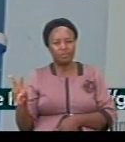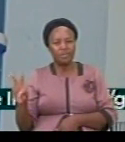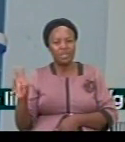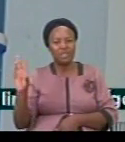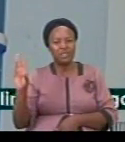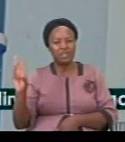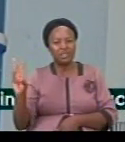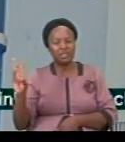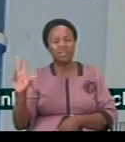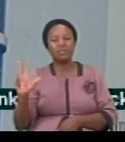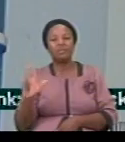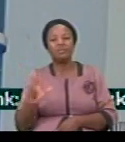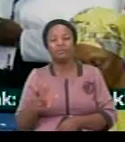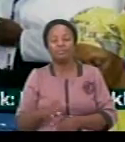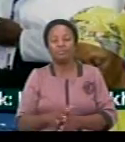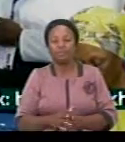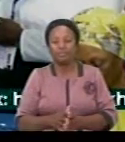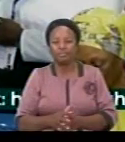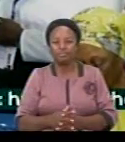Send your name,